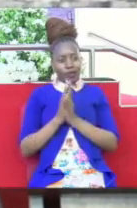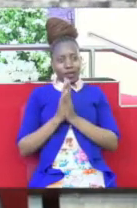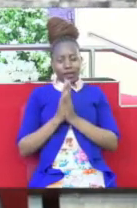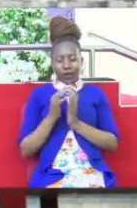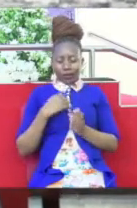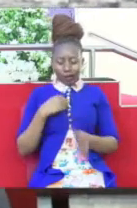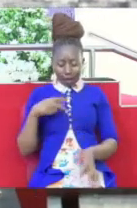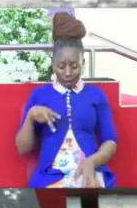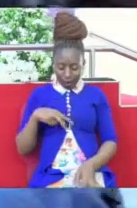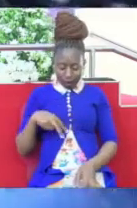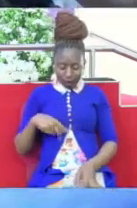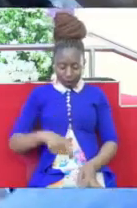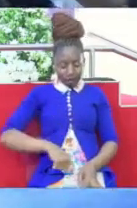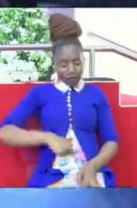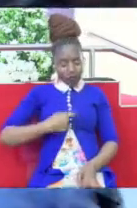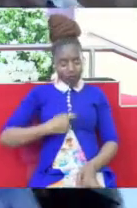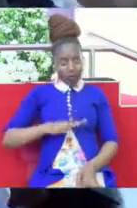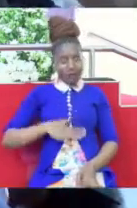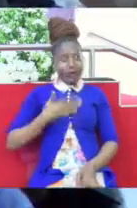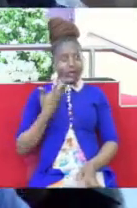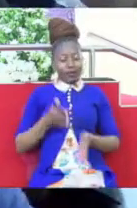down. Nikajiangalia.